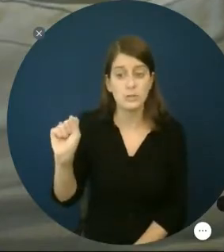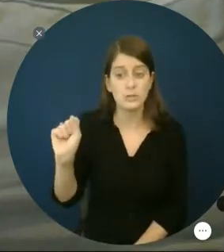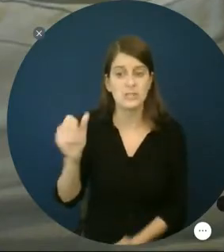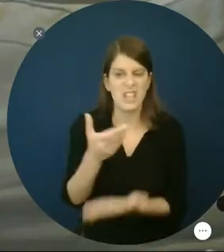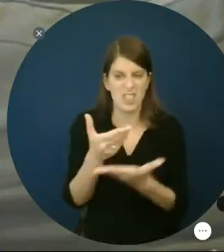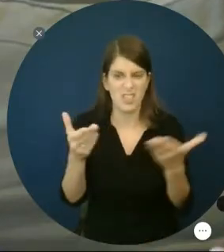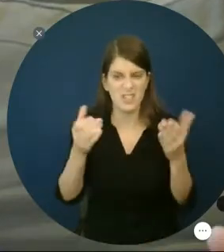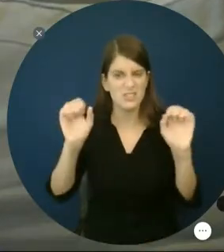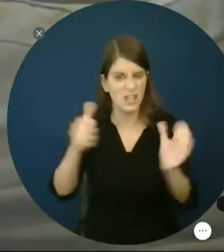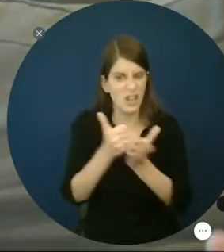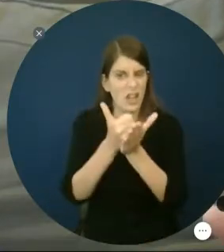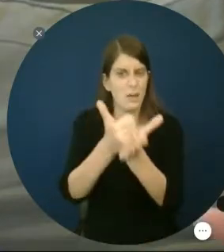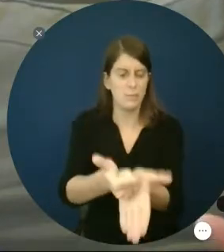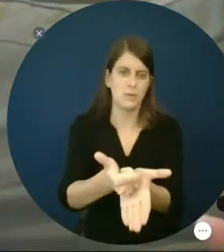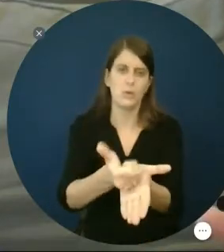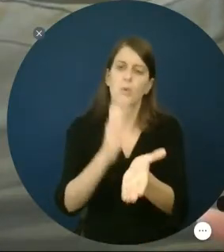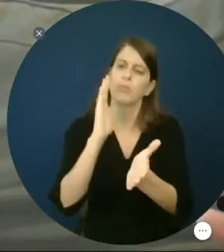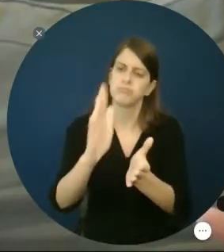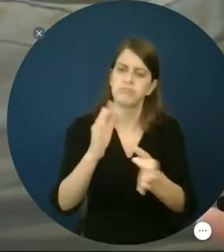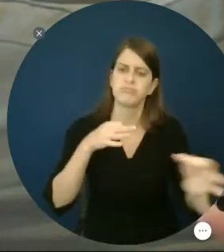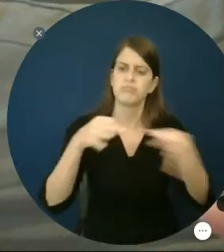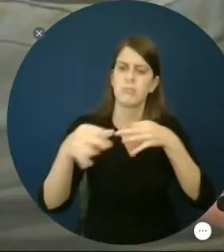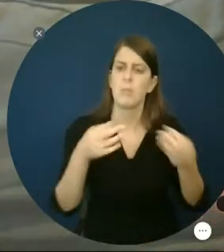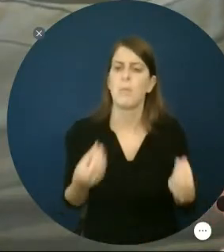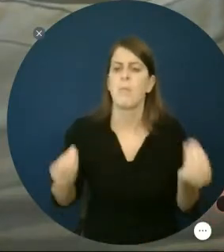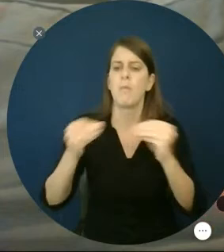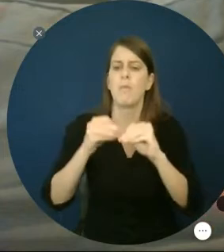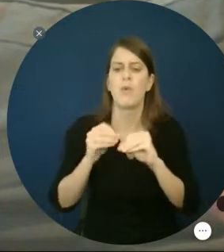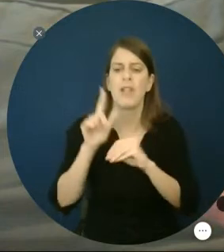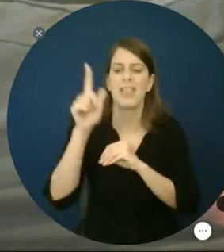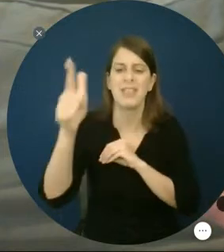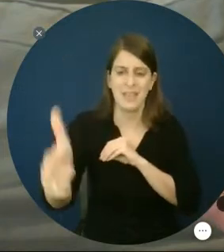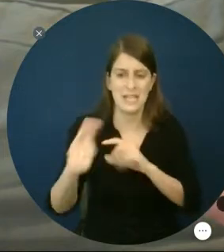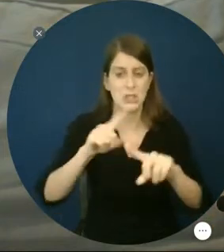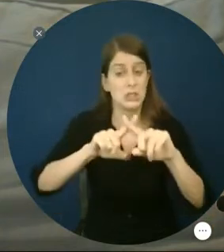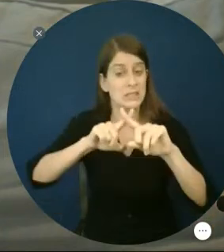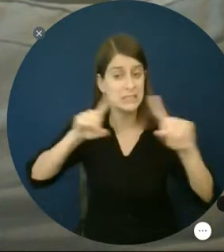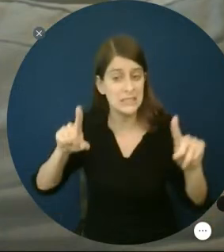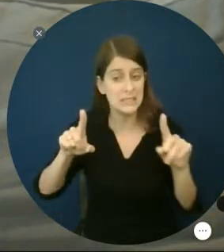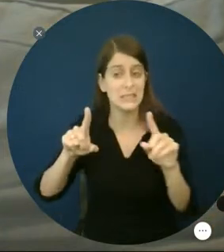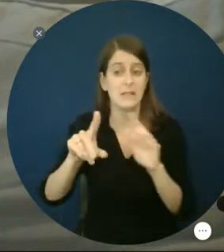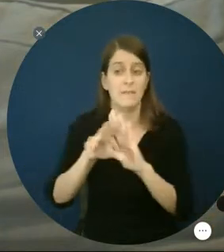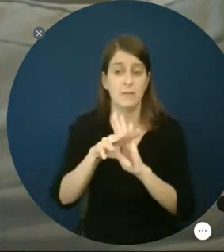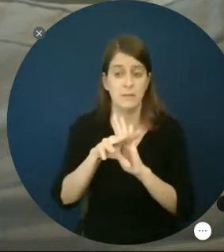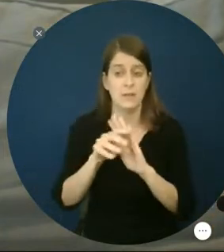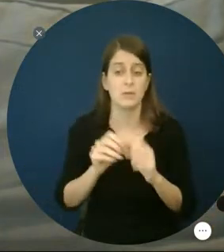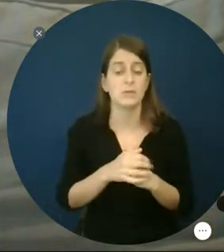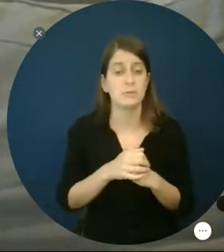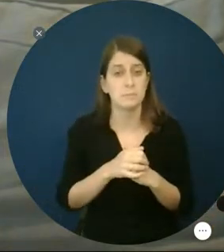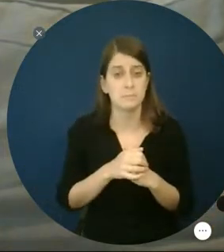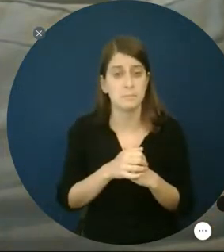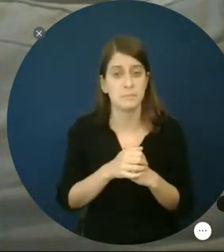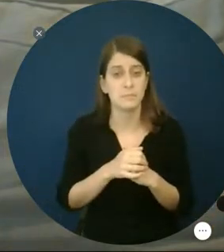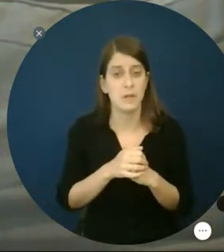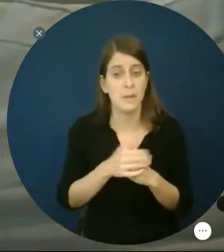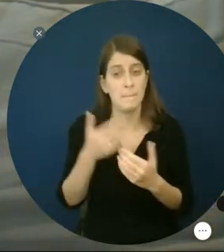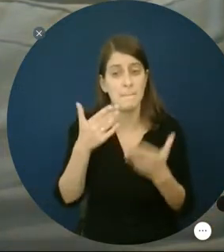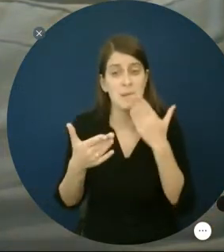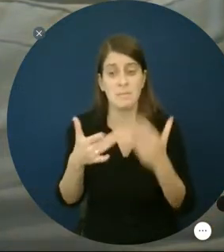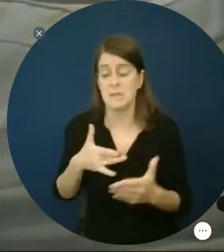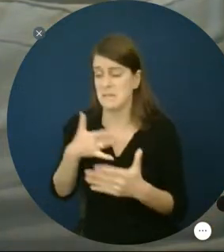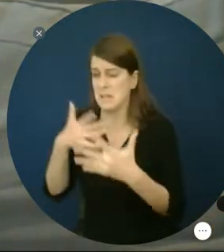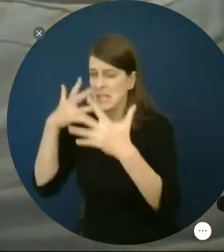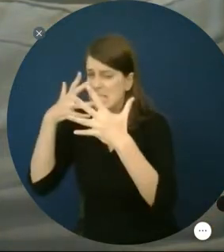something we'll be talking about in later videos. But whether or not we have experiences of feeling great